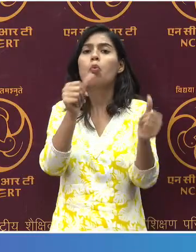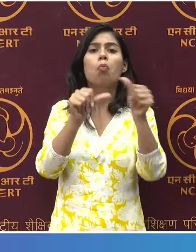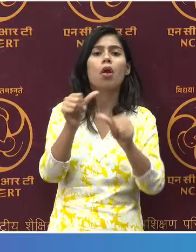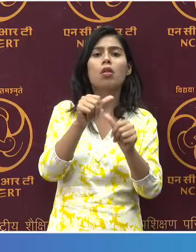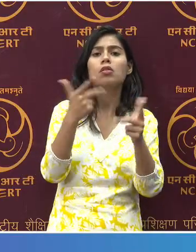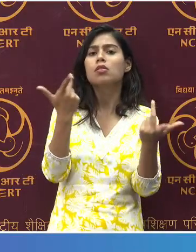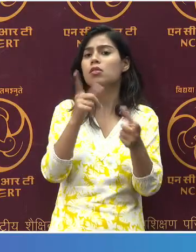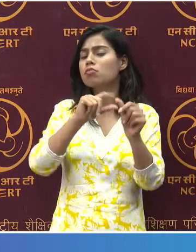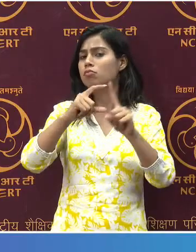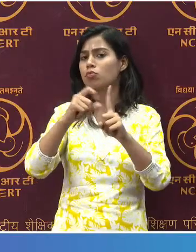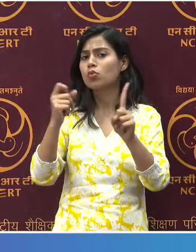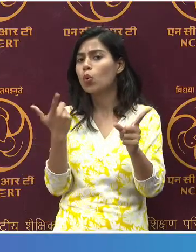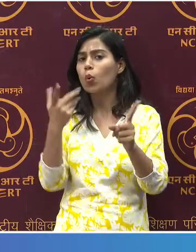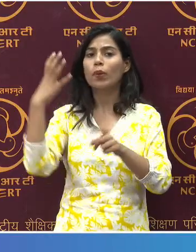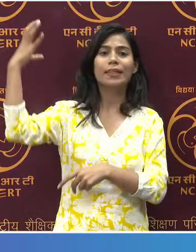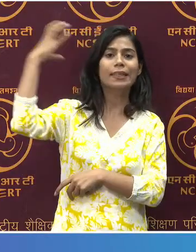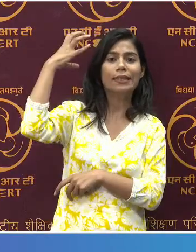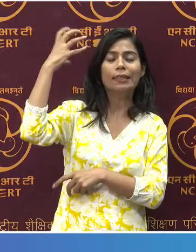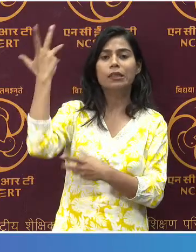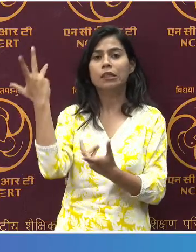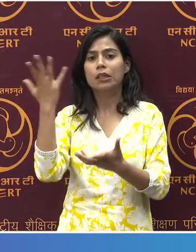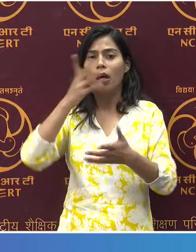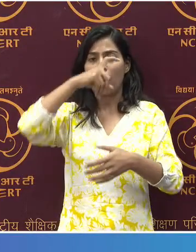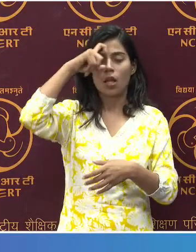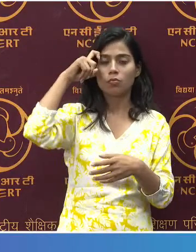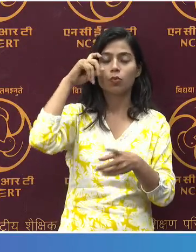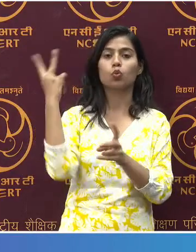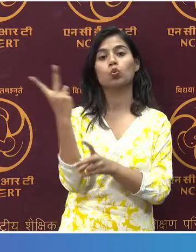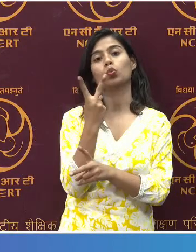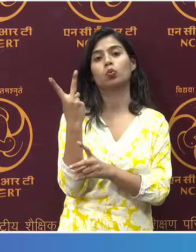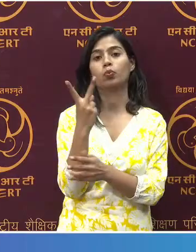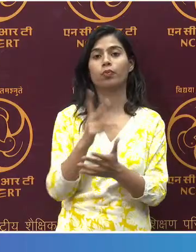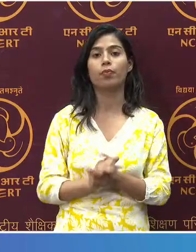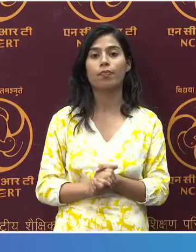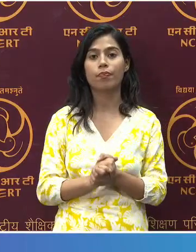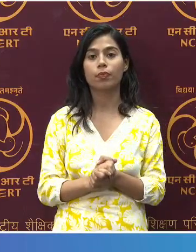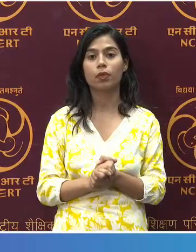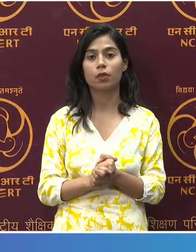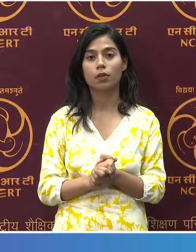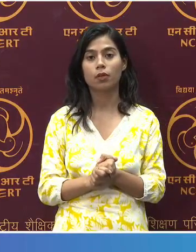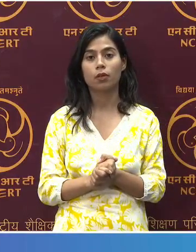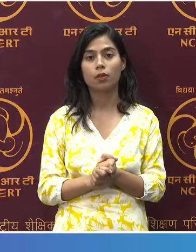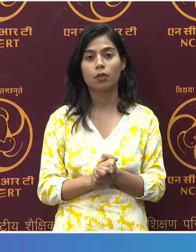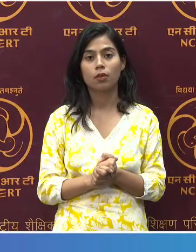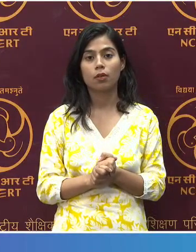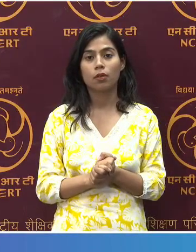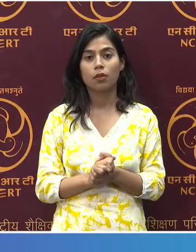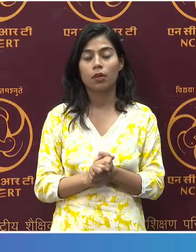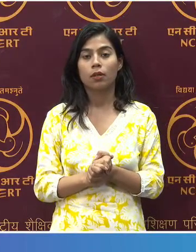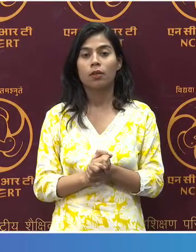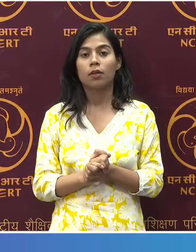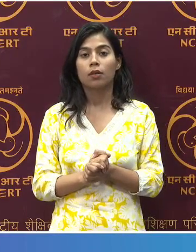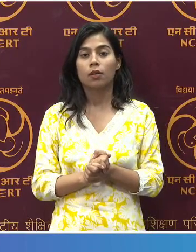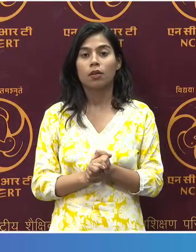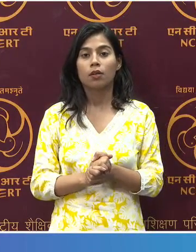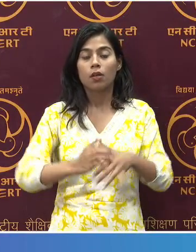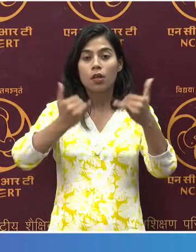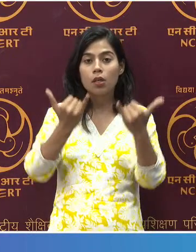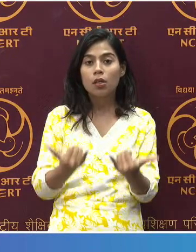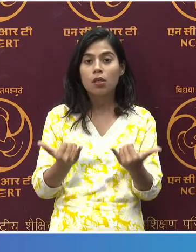heat and light. Saturated hydrocarbons burns with a blue flame. in the presence